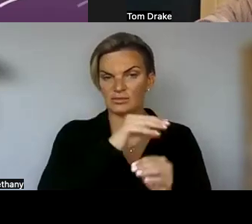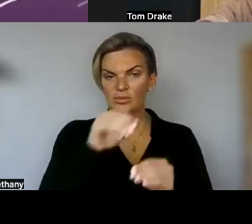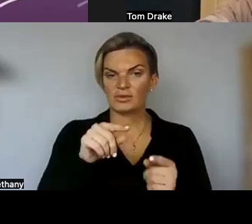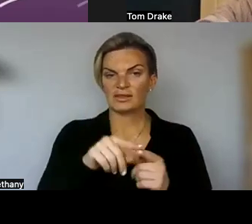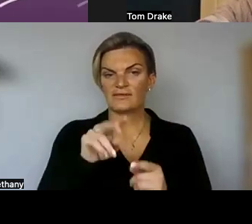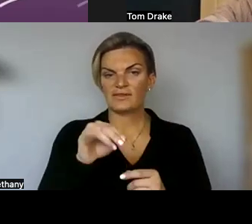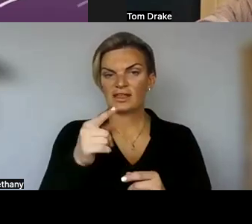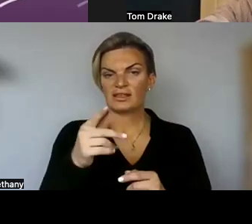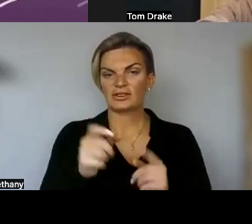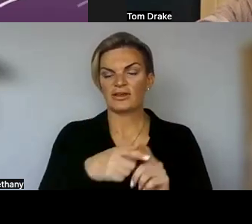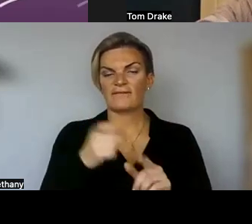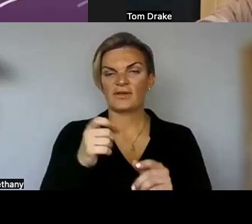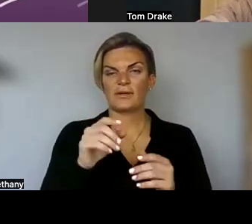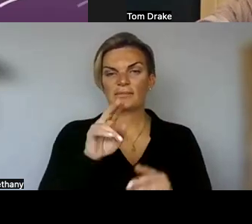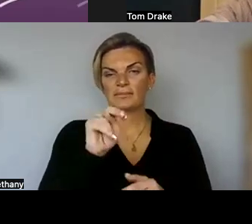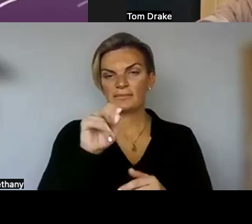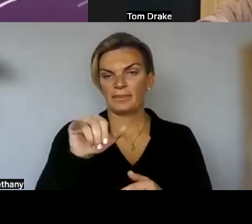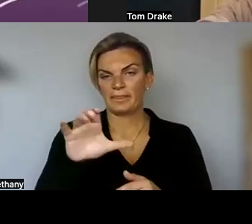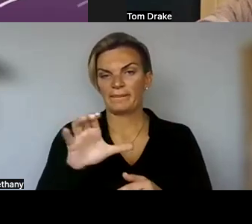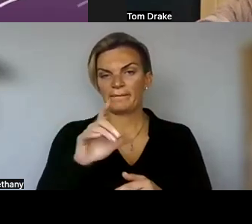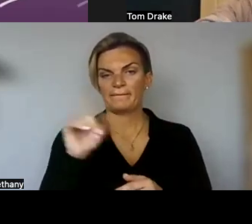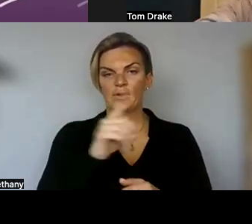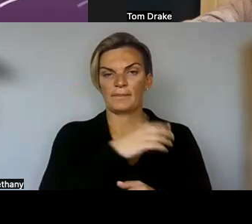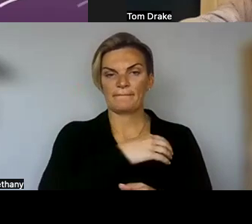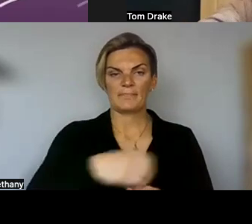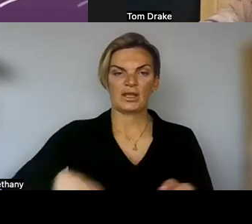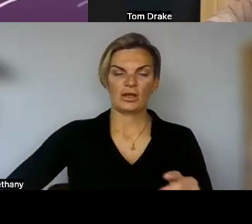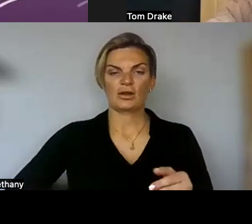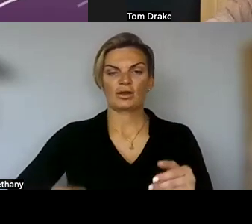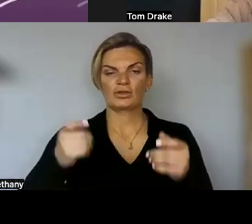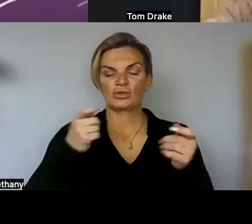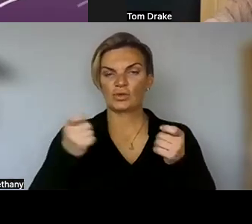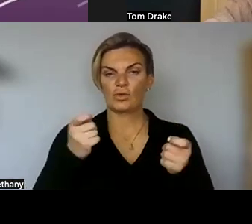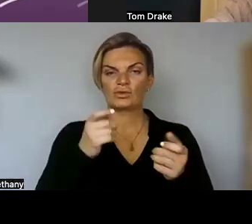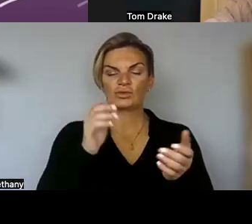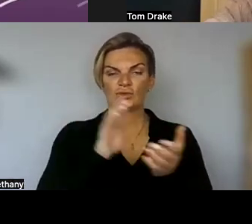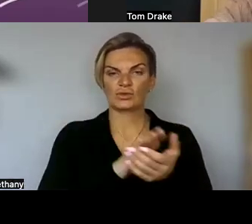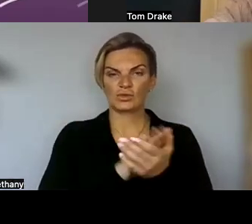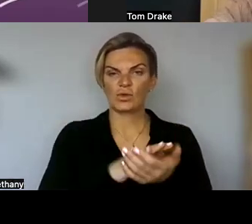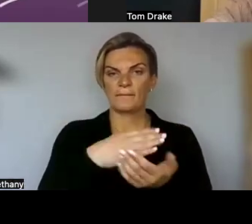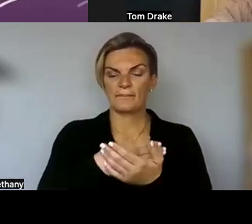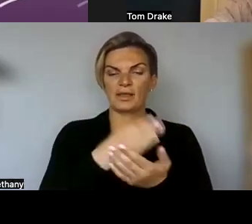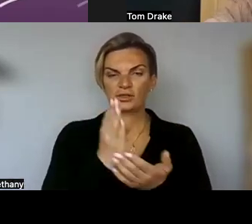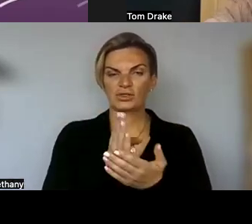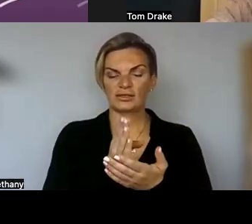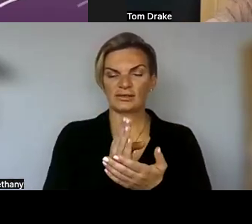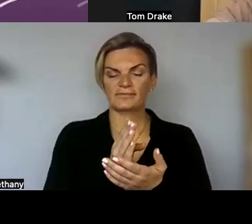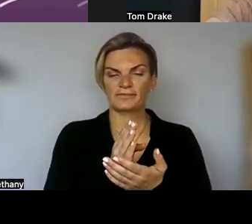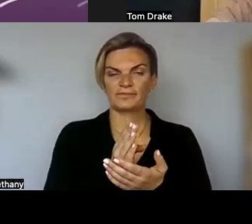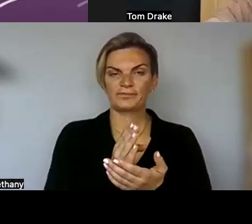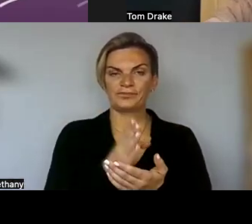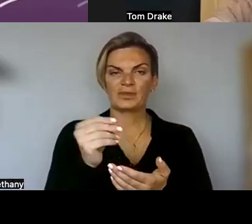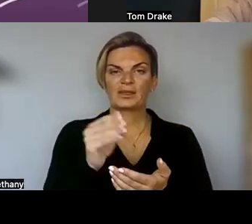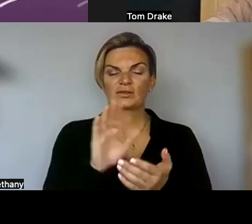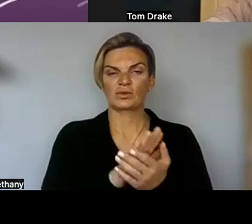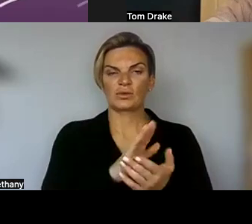from the city of New York, where the mayor does actually control the school budget and the school